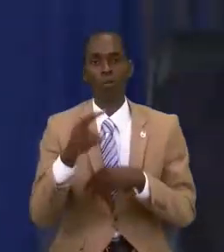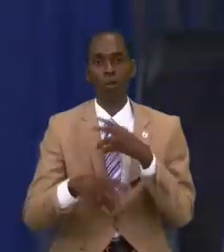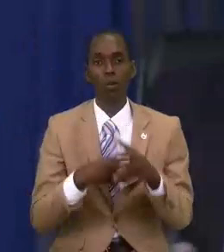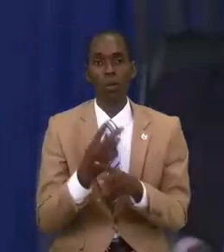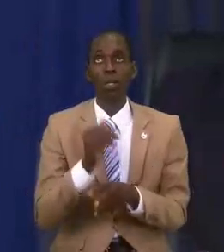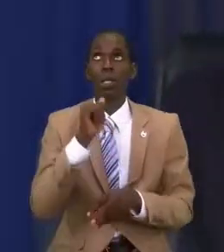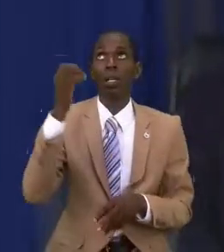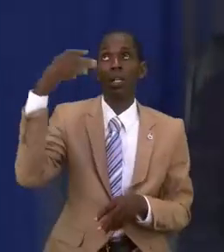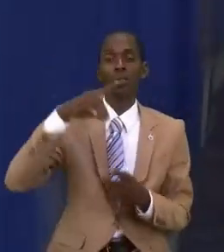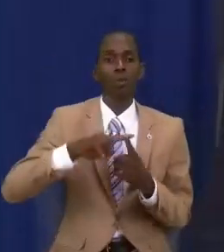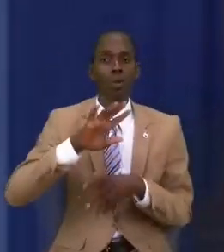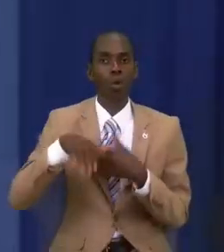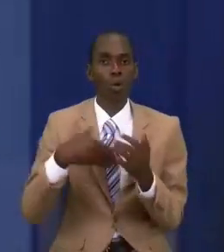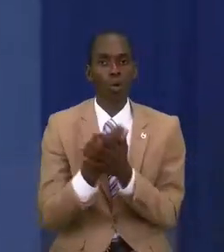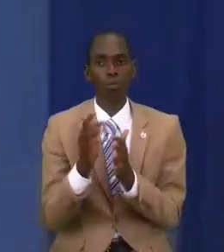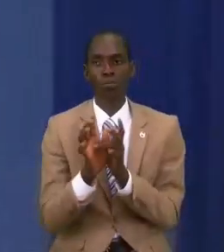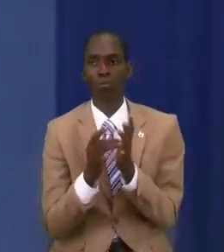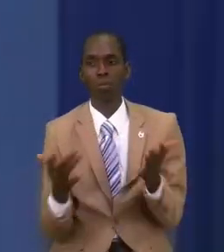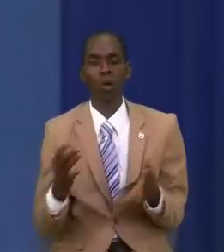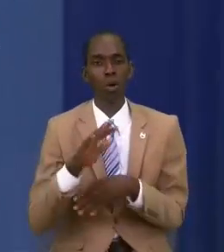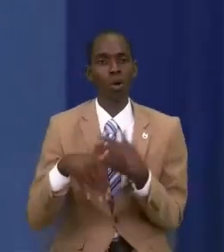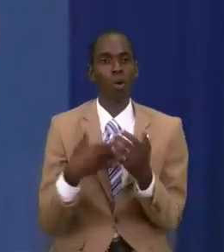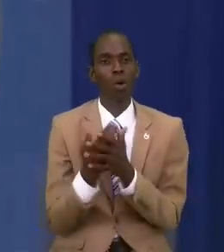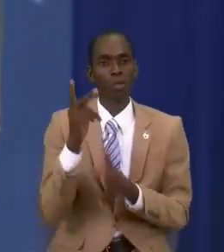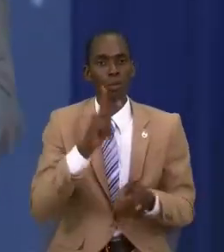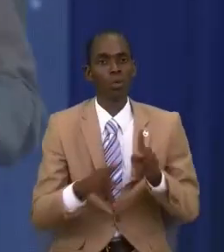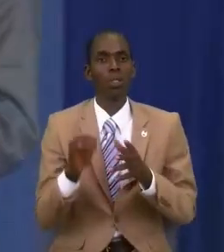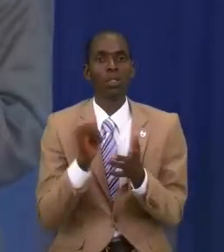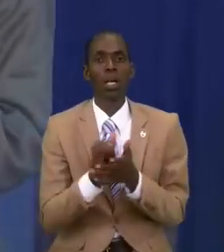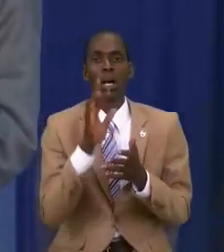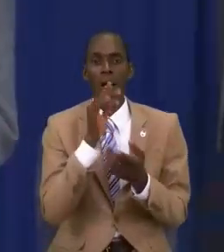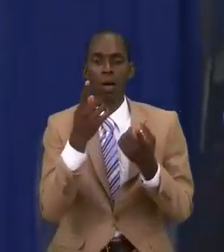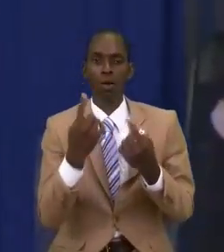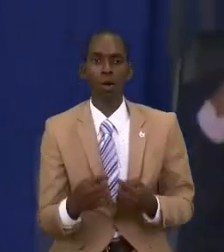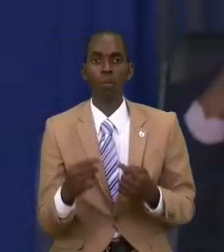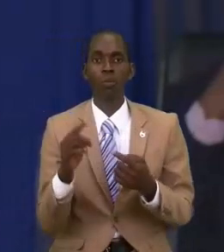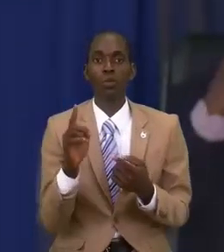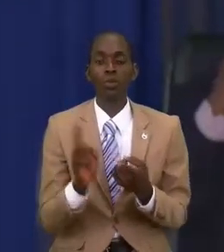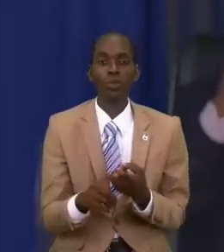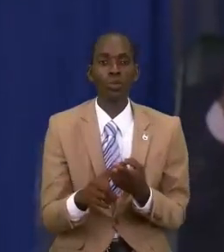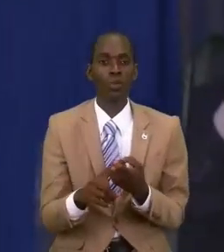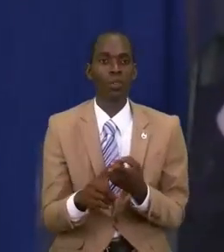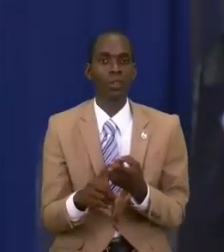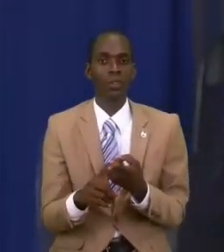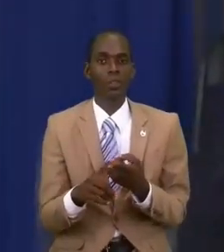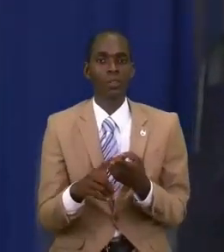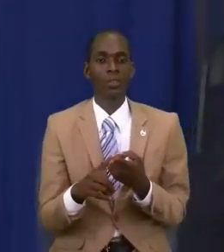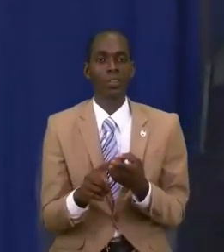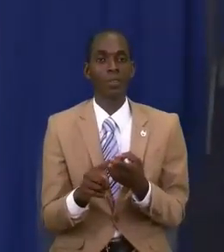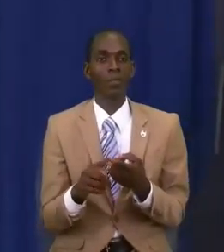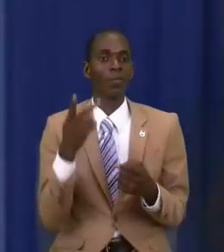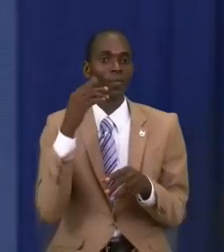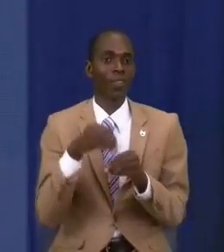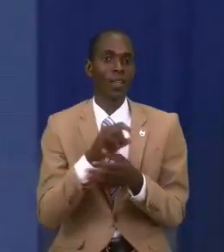will come to that light. And then he says in verse 7, he tells us, he says, is to open